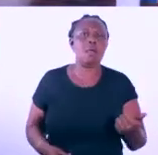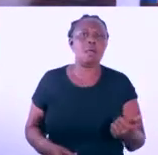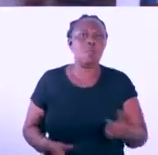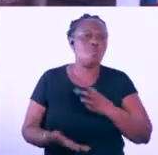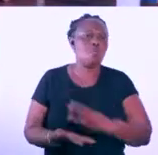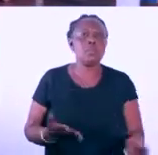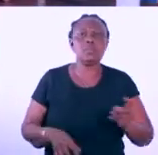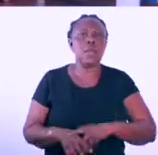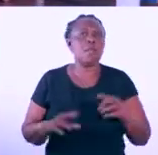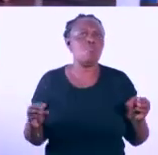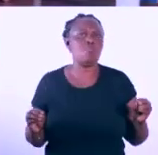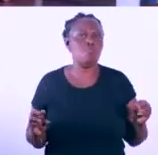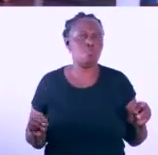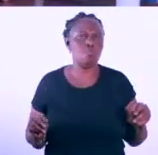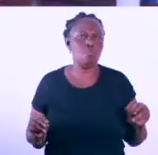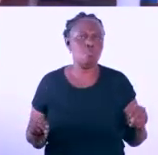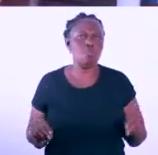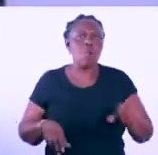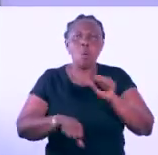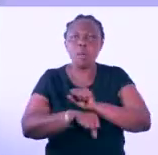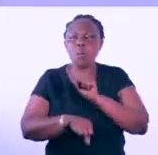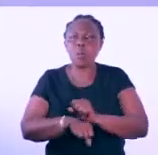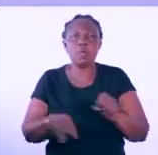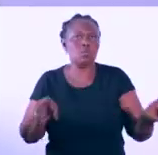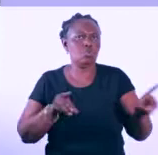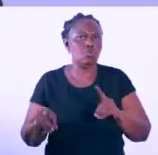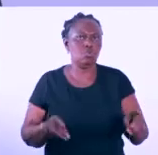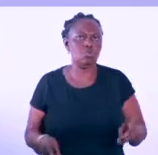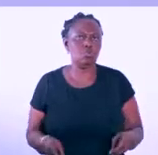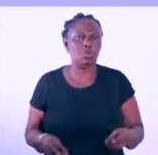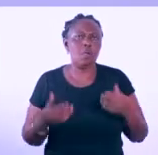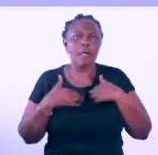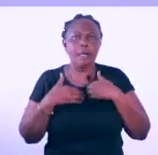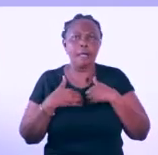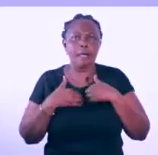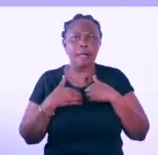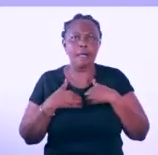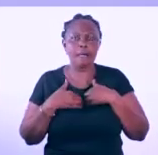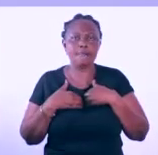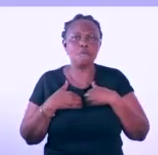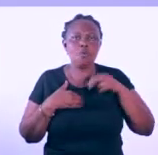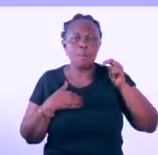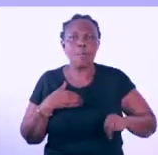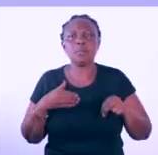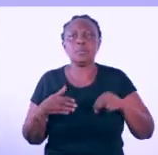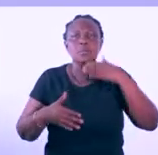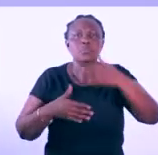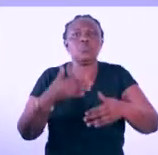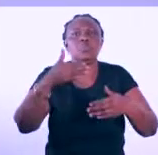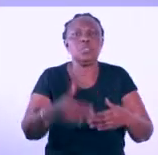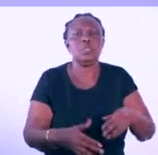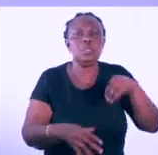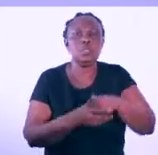So the task, as it were, is done. You have what you need to proceed. And